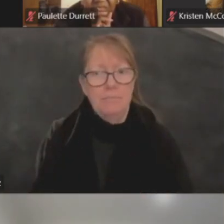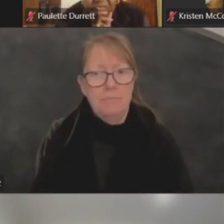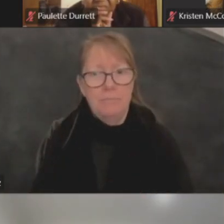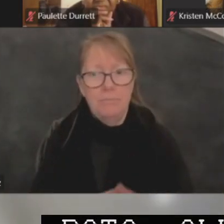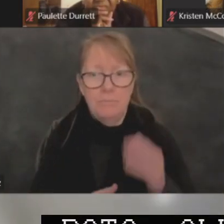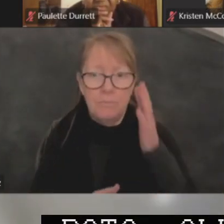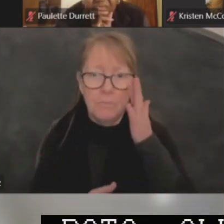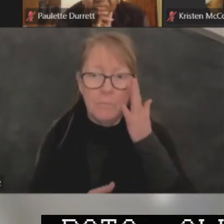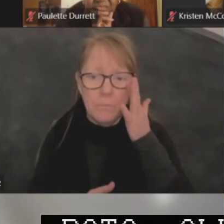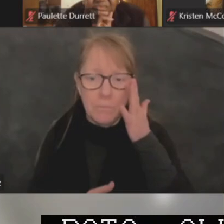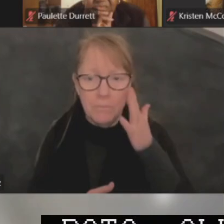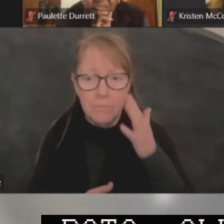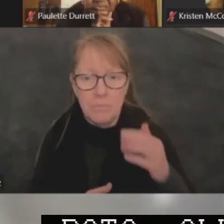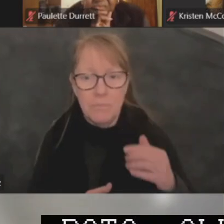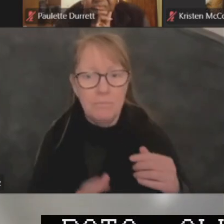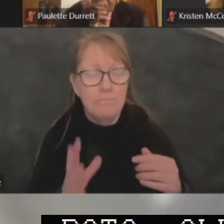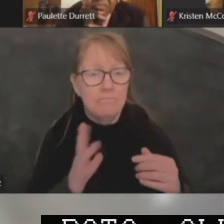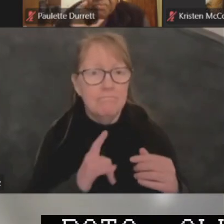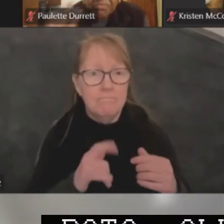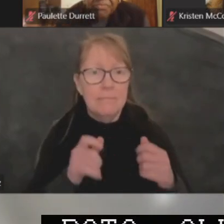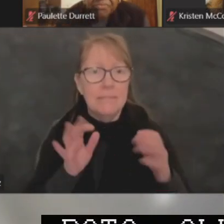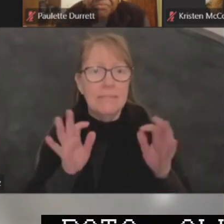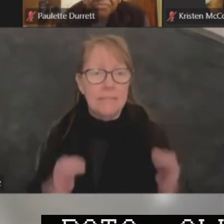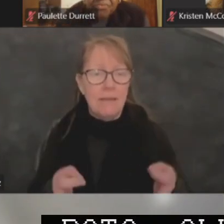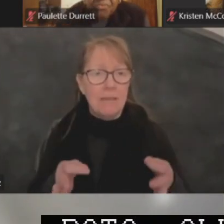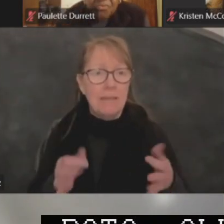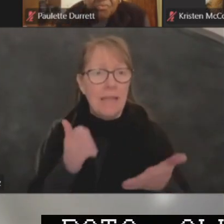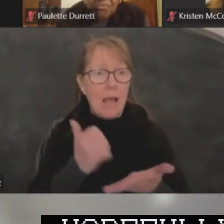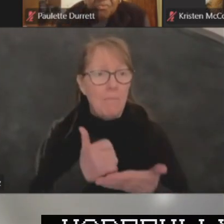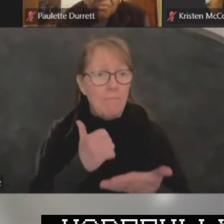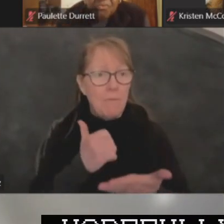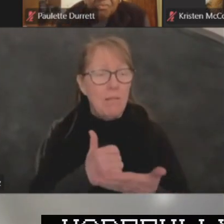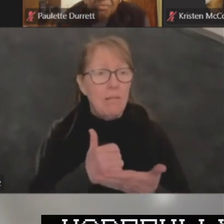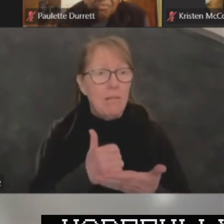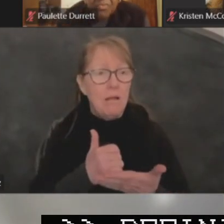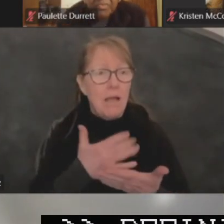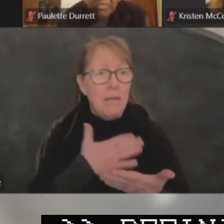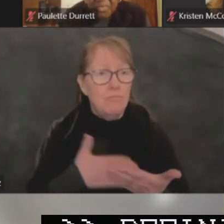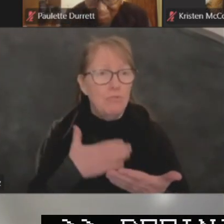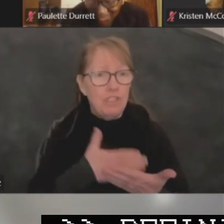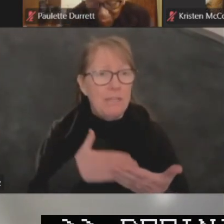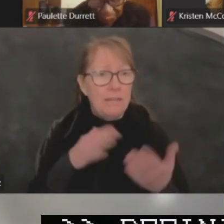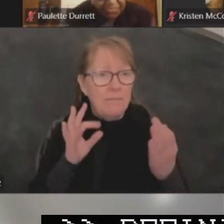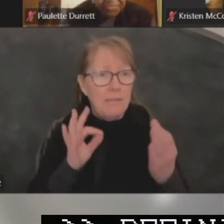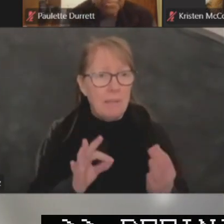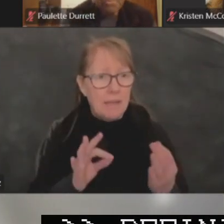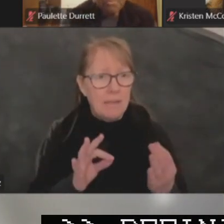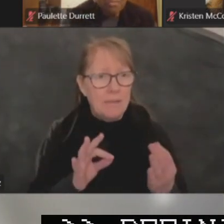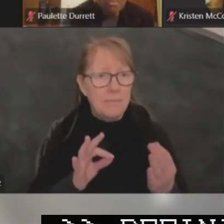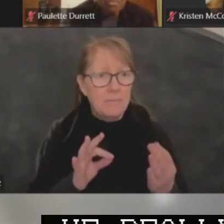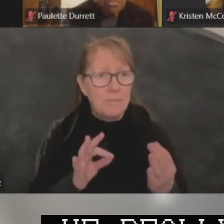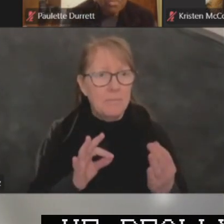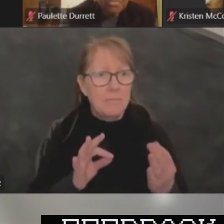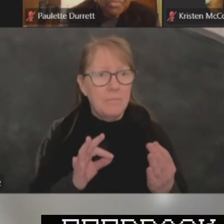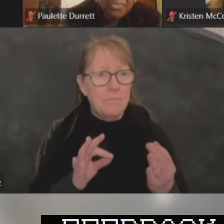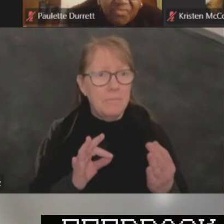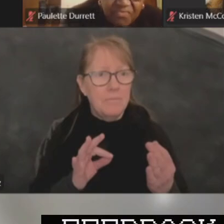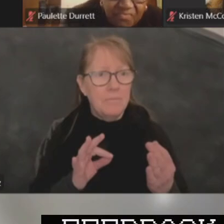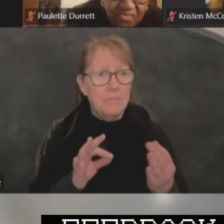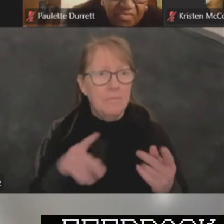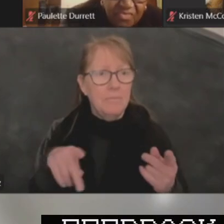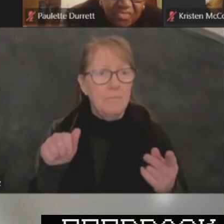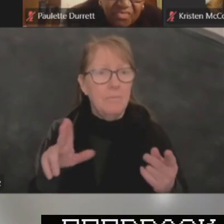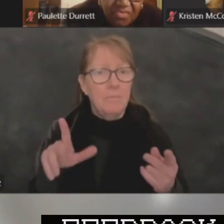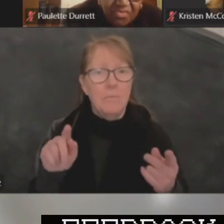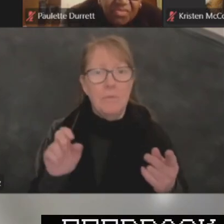Definitely helpful. Really appreciate that feedback. I think we've heard a lot similar to what you've brought up